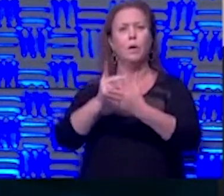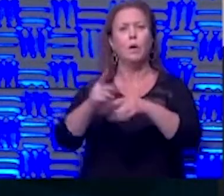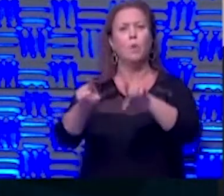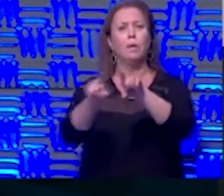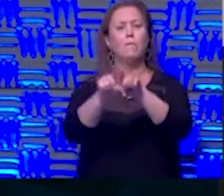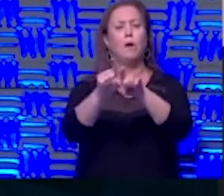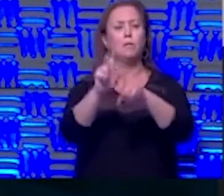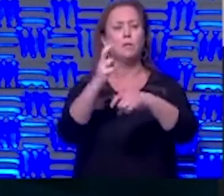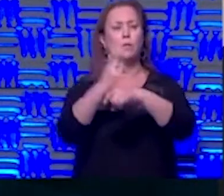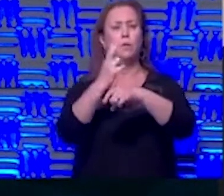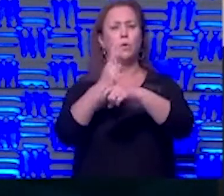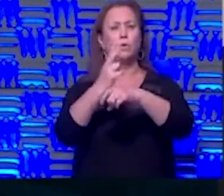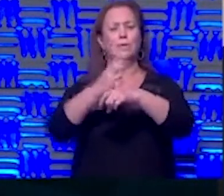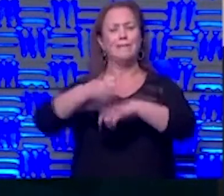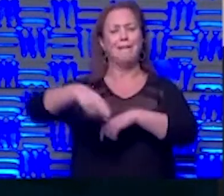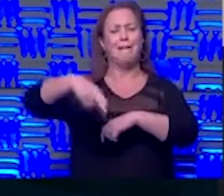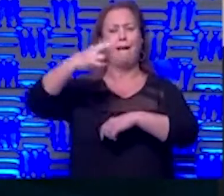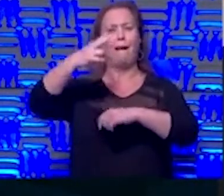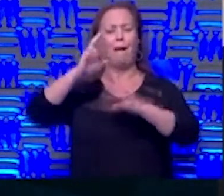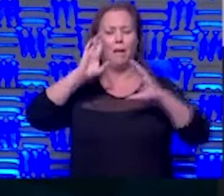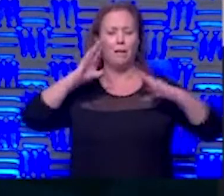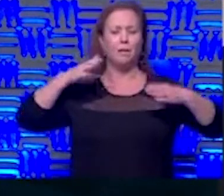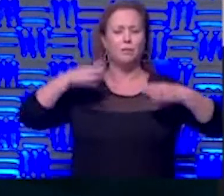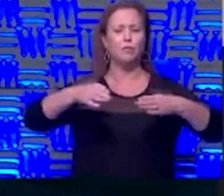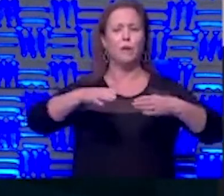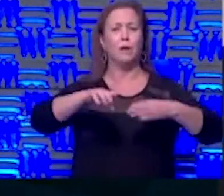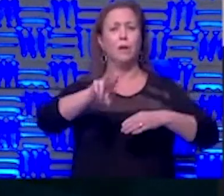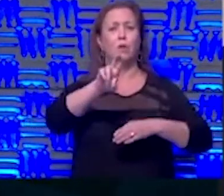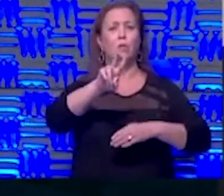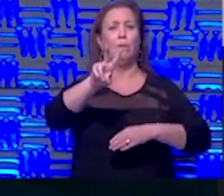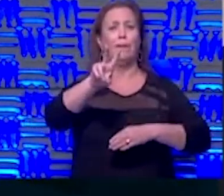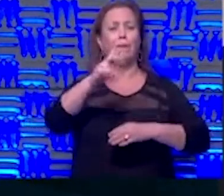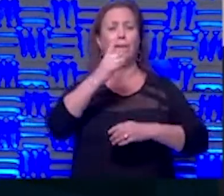using high-intensity ultraviolet lights,